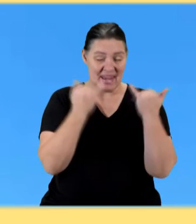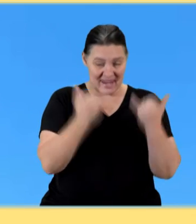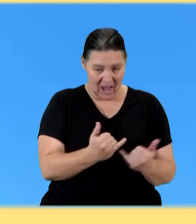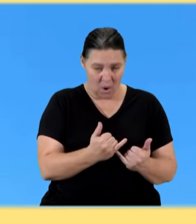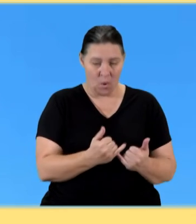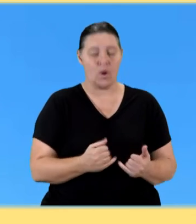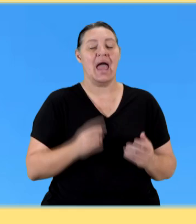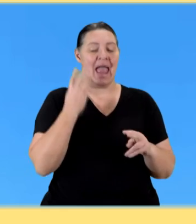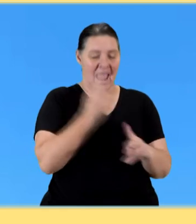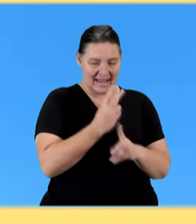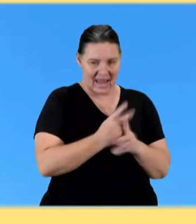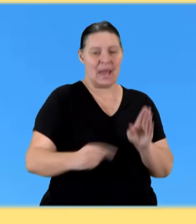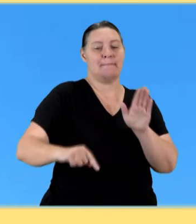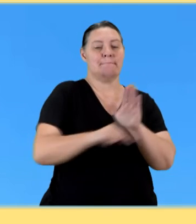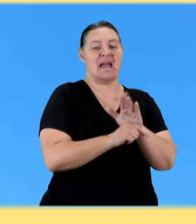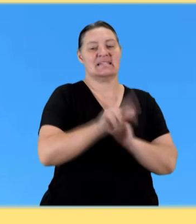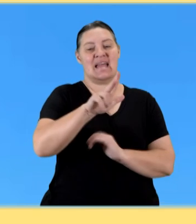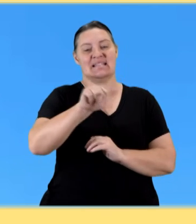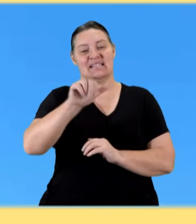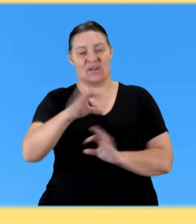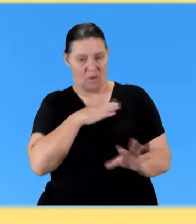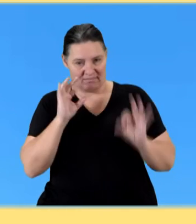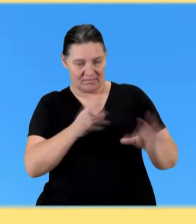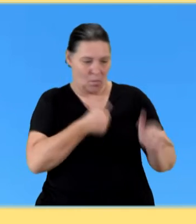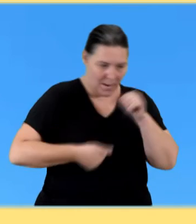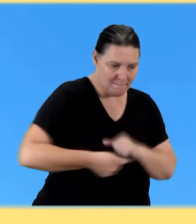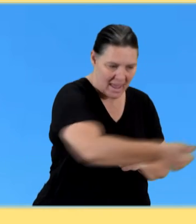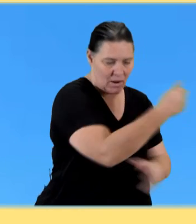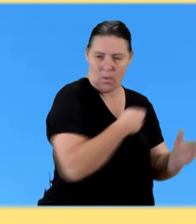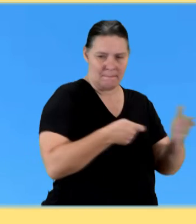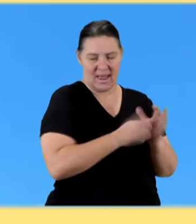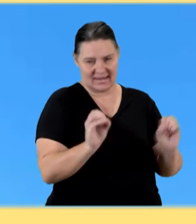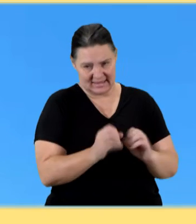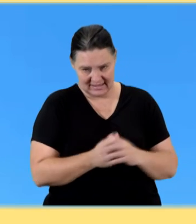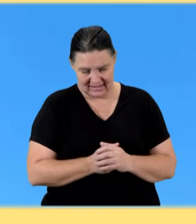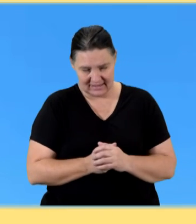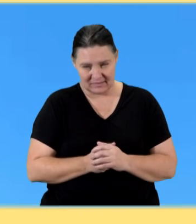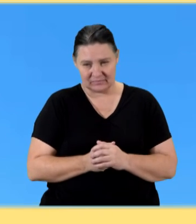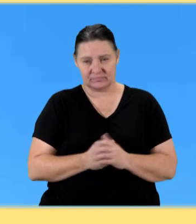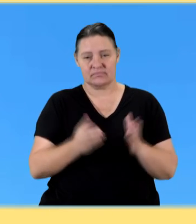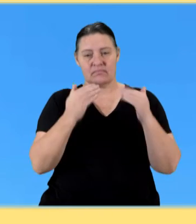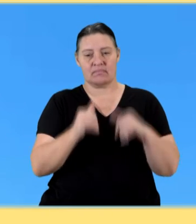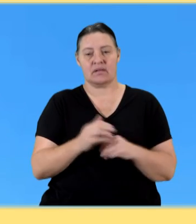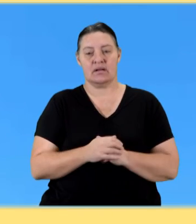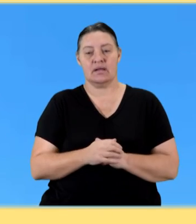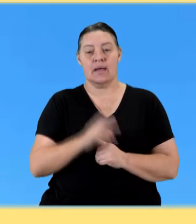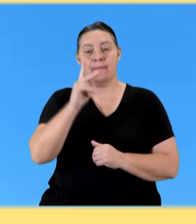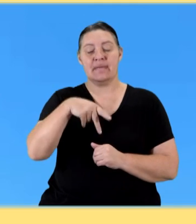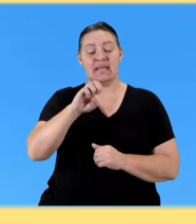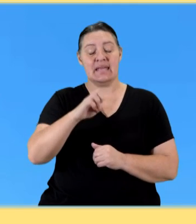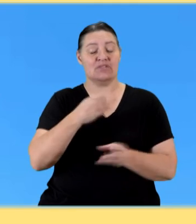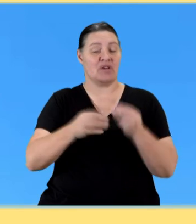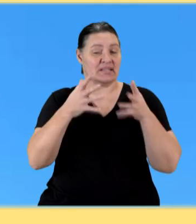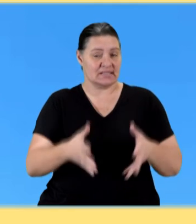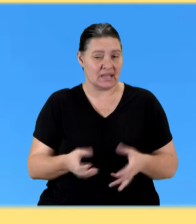we record the proper entry minus 860 again. We go to E. PE